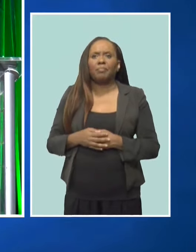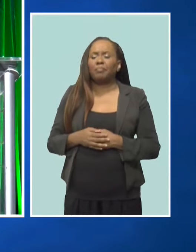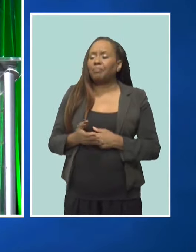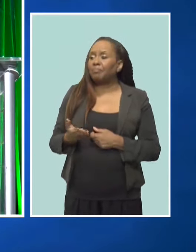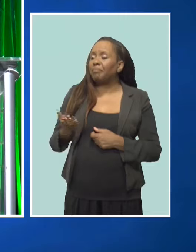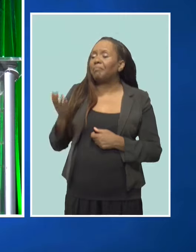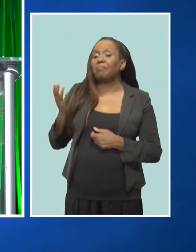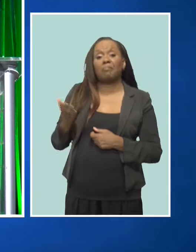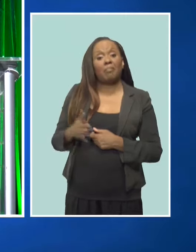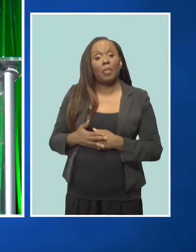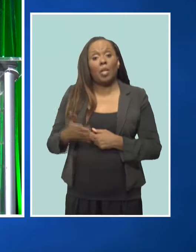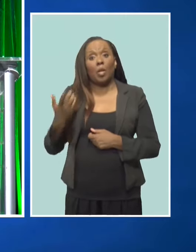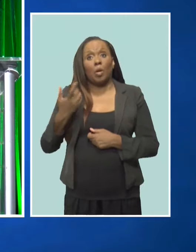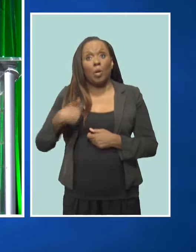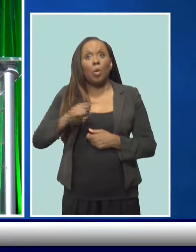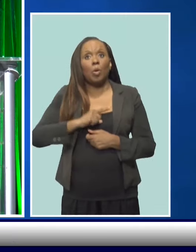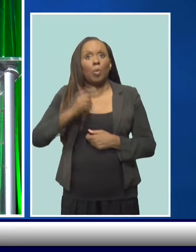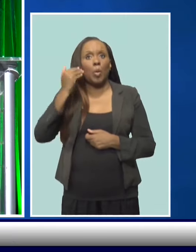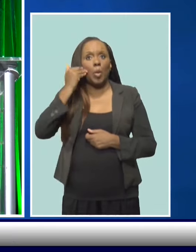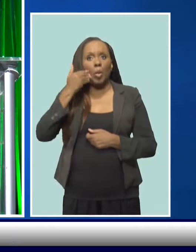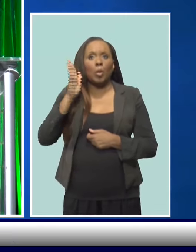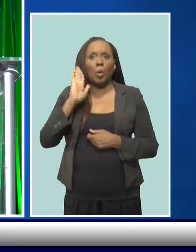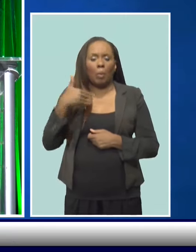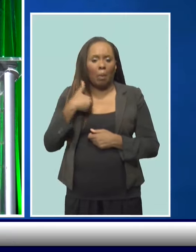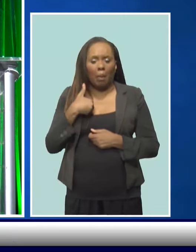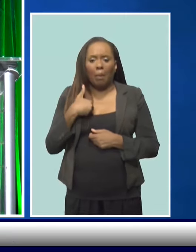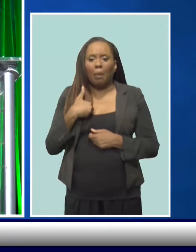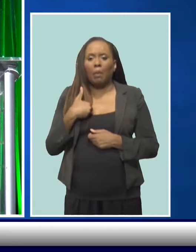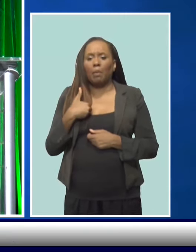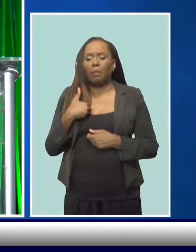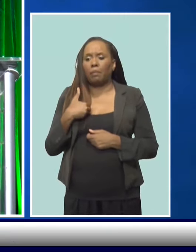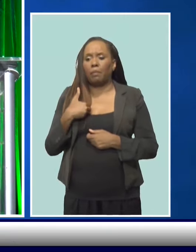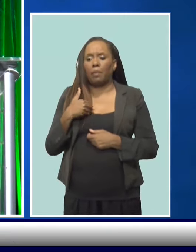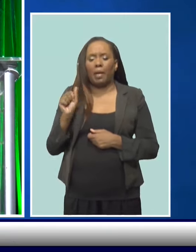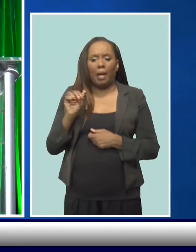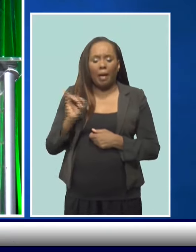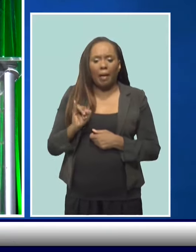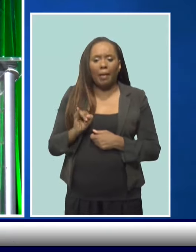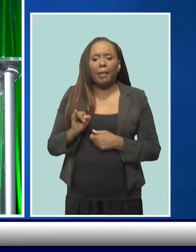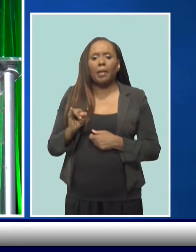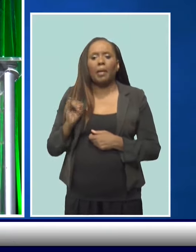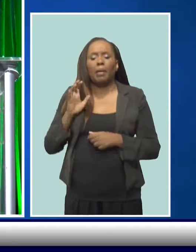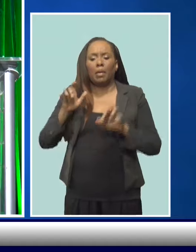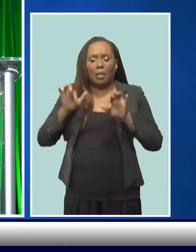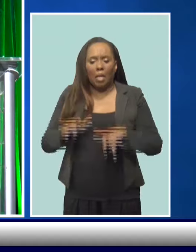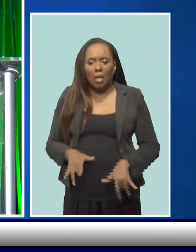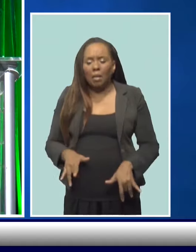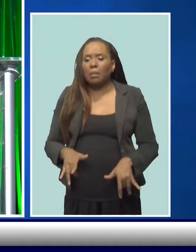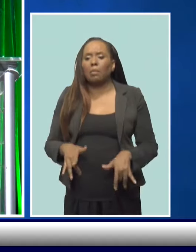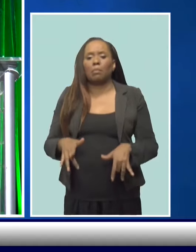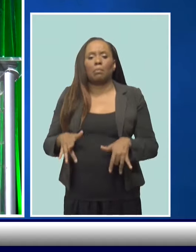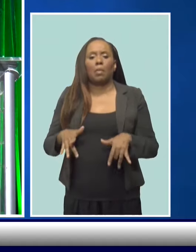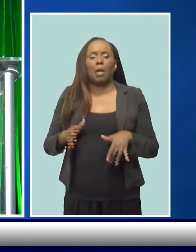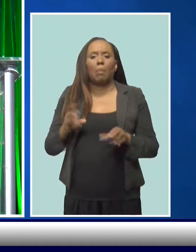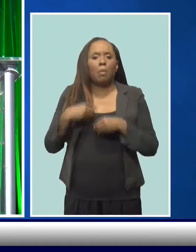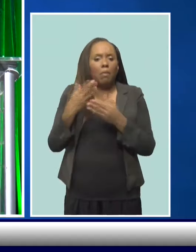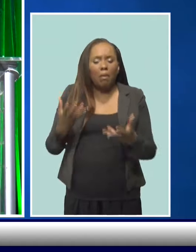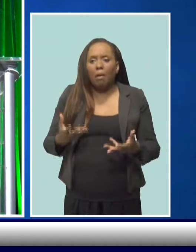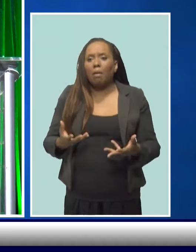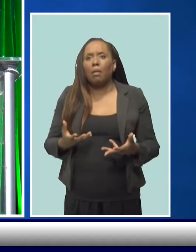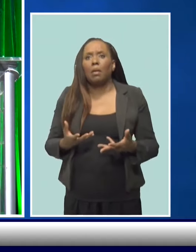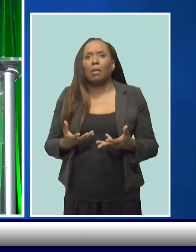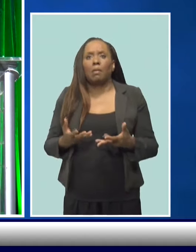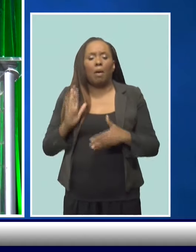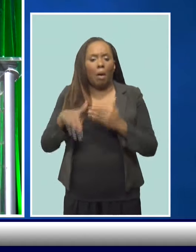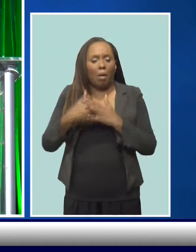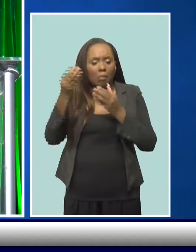to be task-oriented. You will give an agent a high-level mission. You will provide it with some